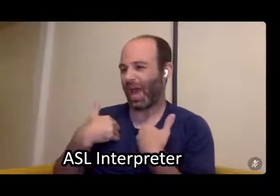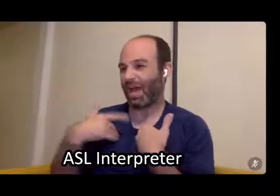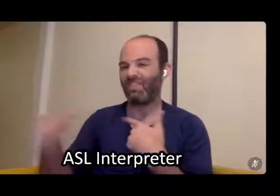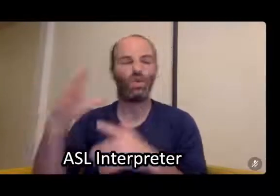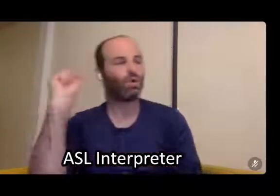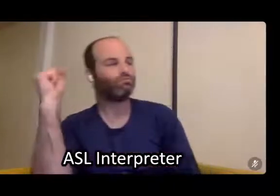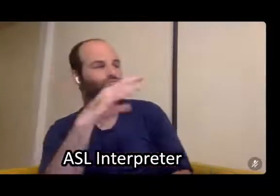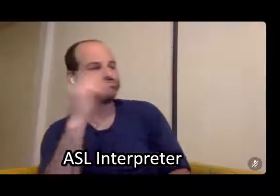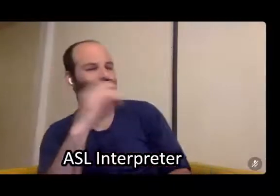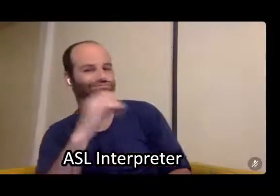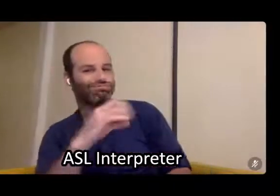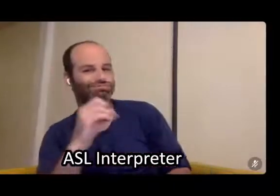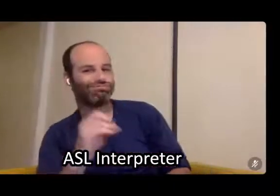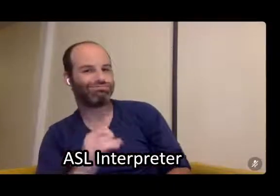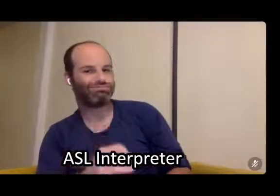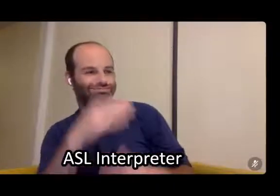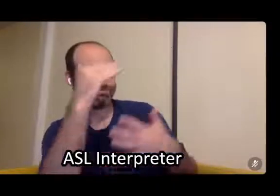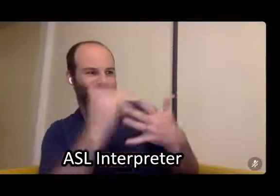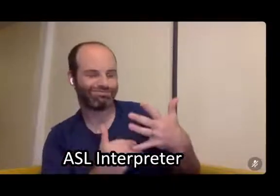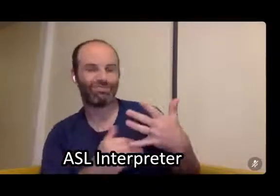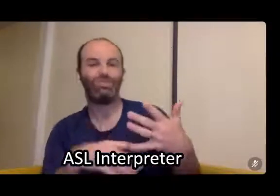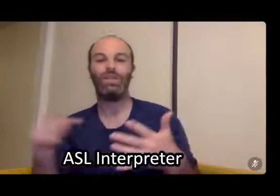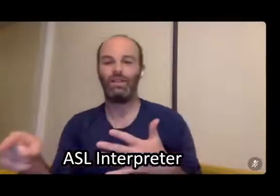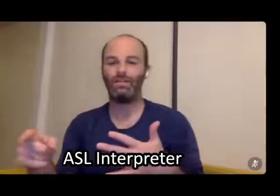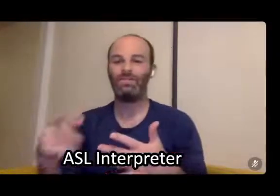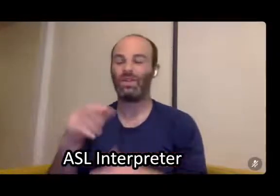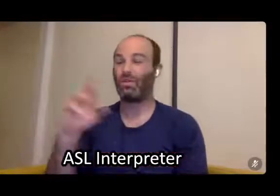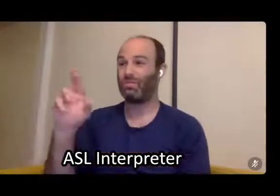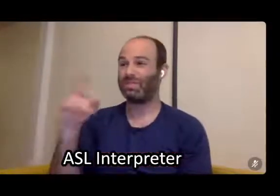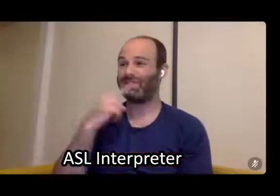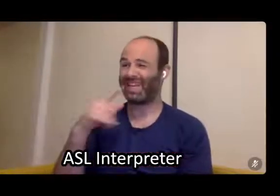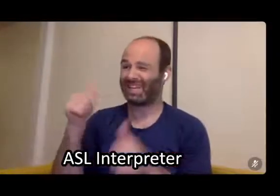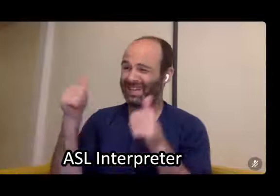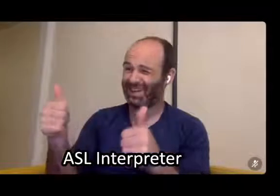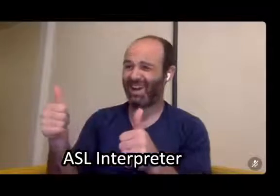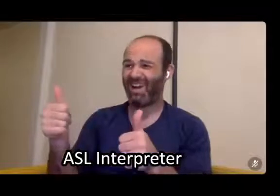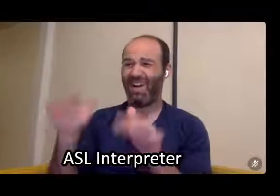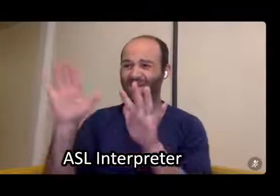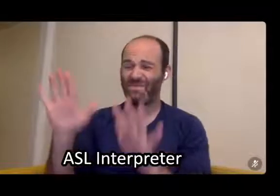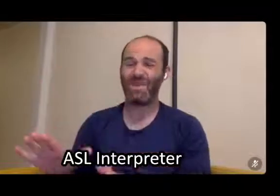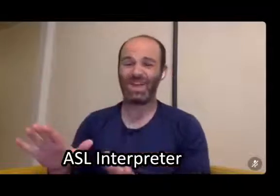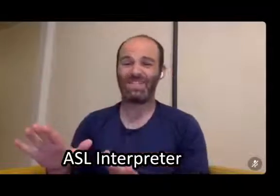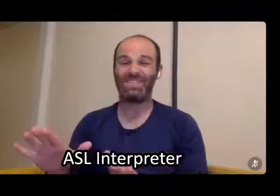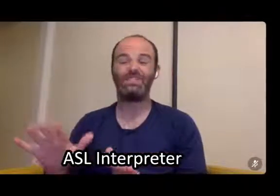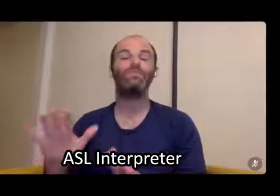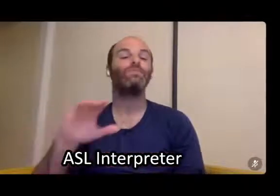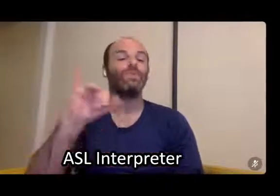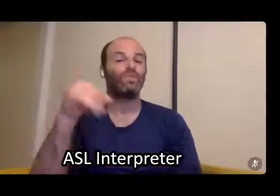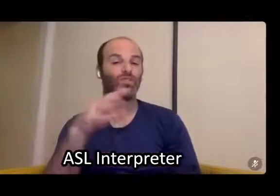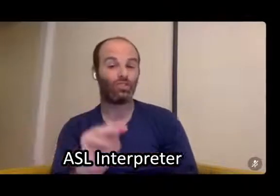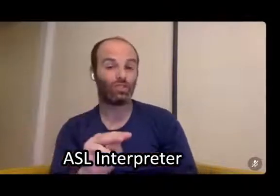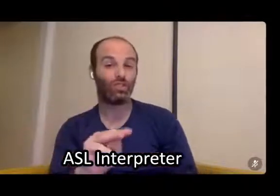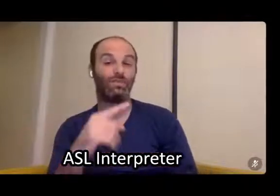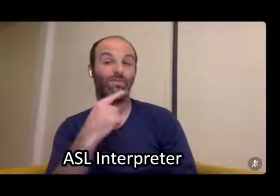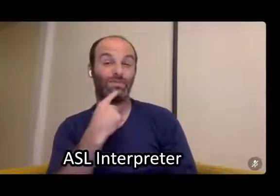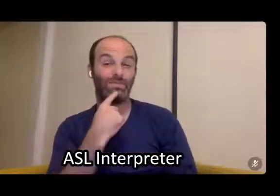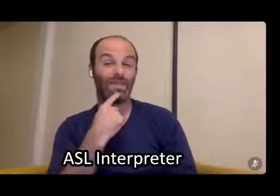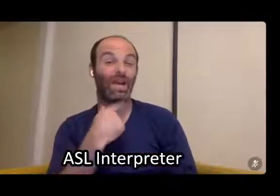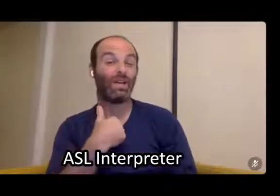it. So next time we got that A lady. So you were saying you've used the A lady